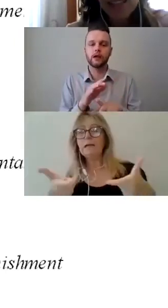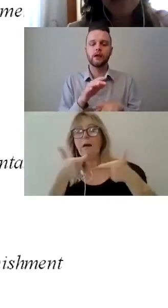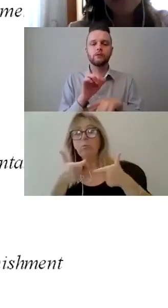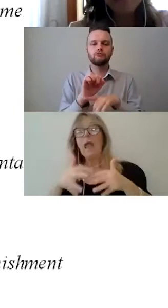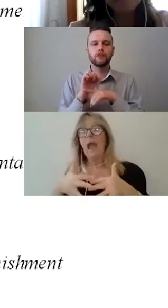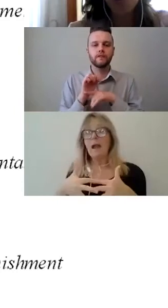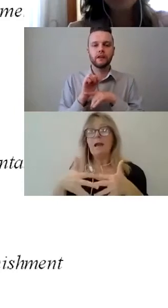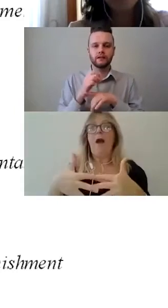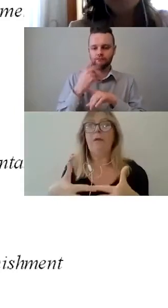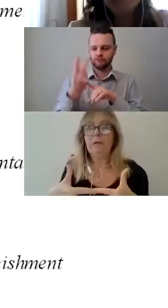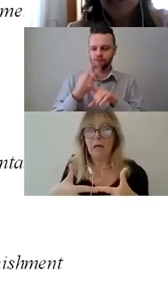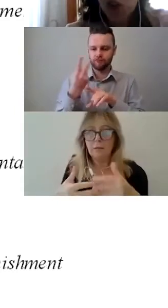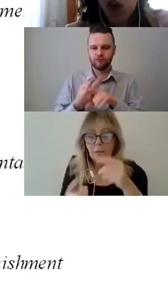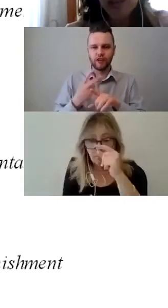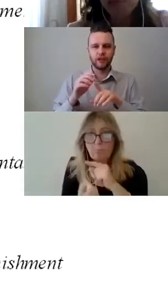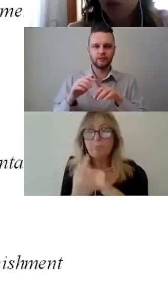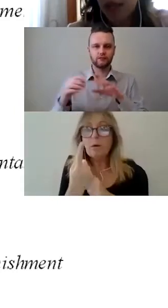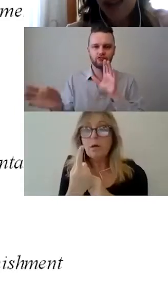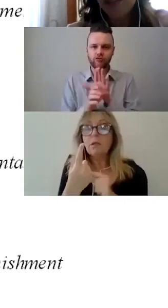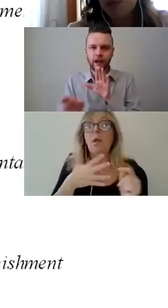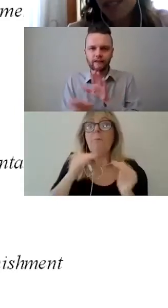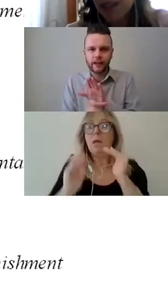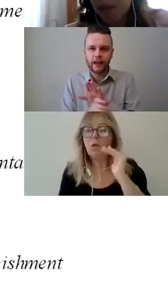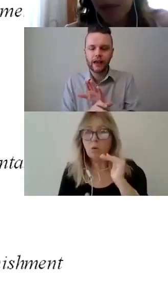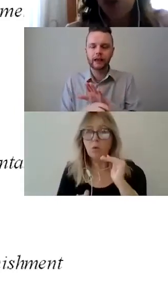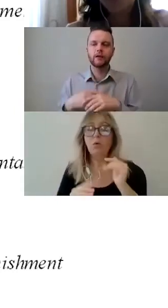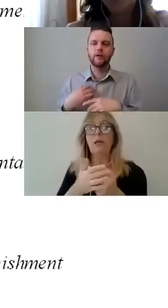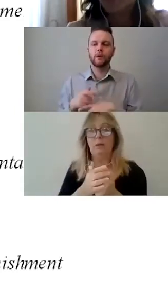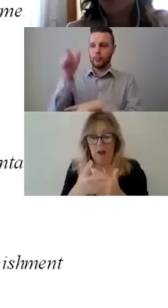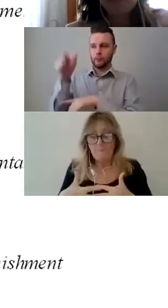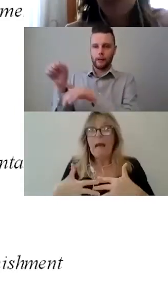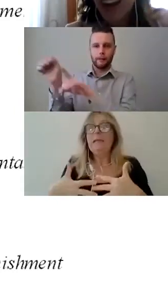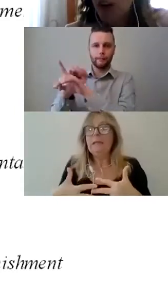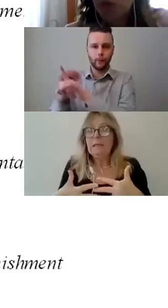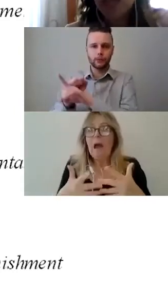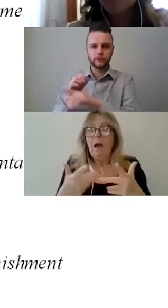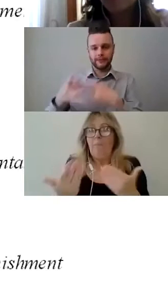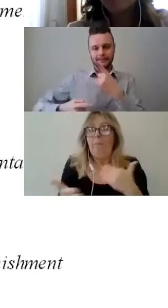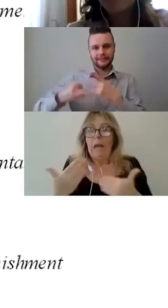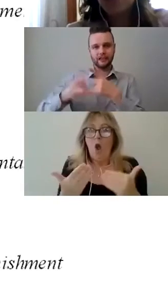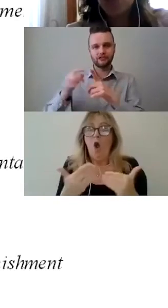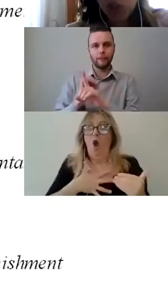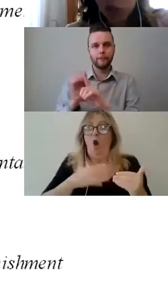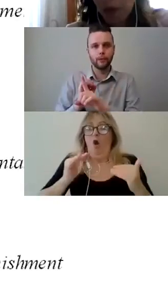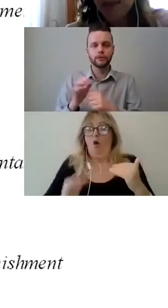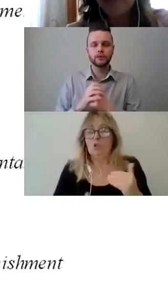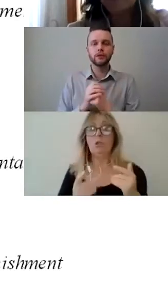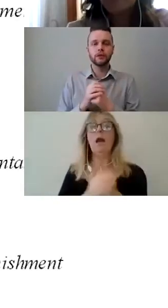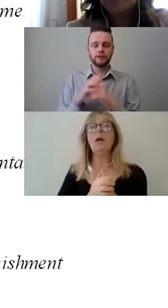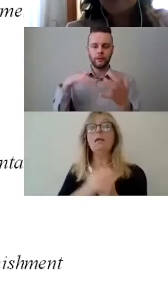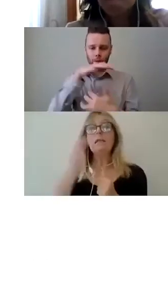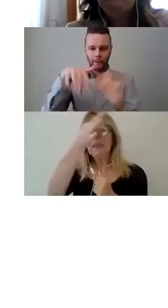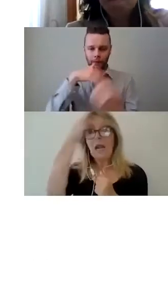any re-trafficking, abuse of traffickers, sexual abuse, complications caused